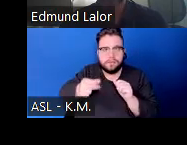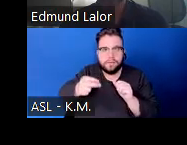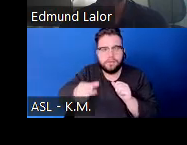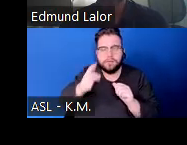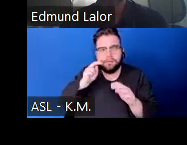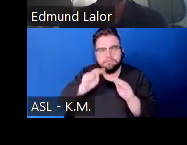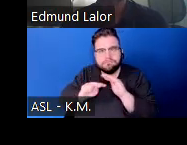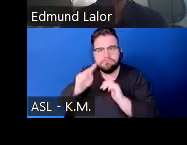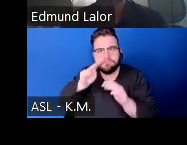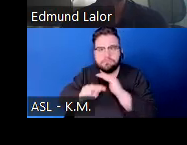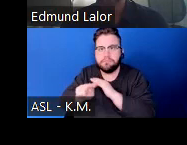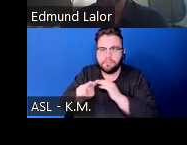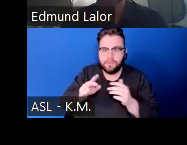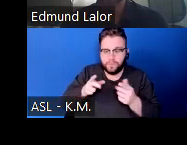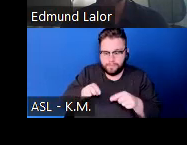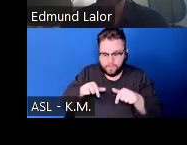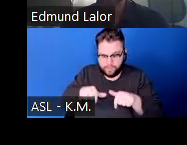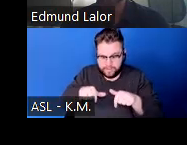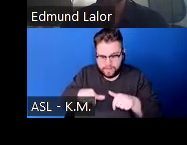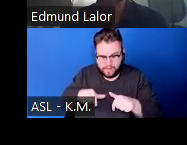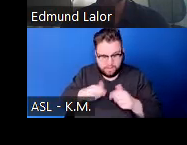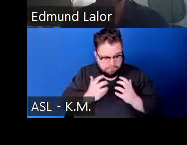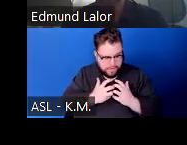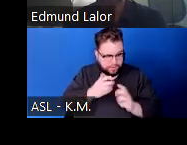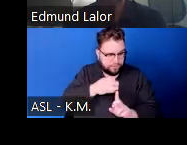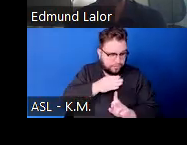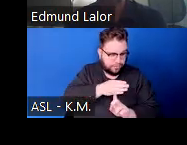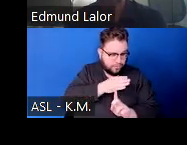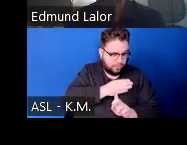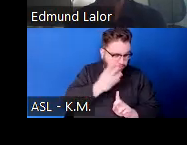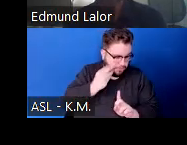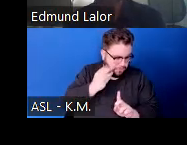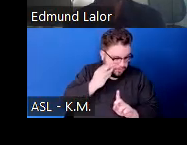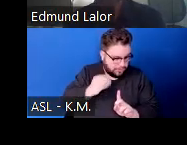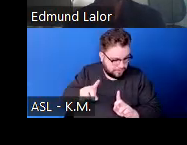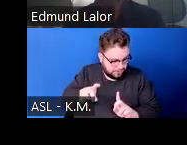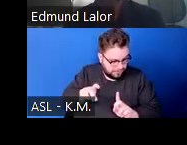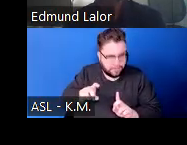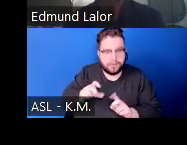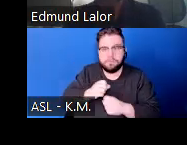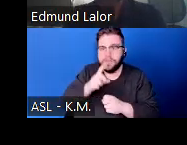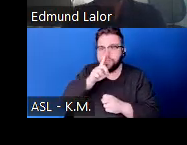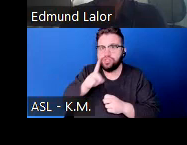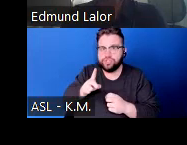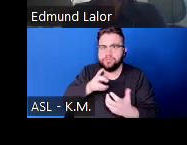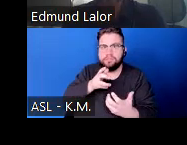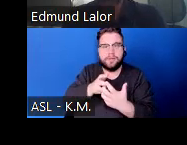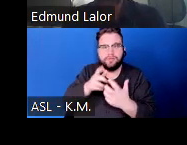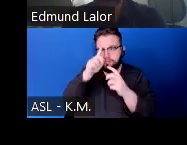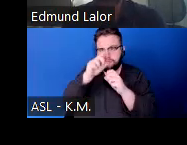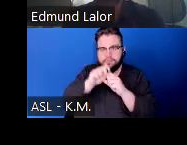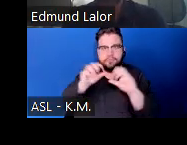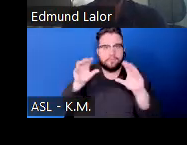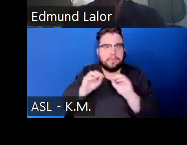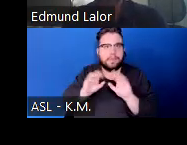predictions against the sensory input that we receive in order to actually perceive the world around us. So